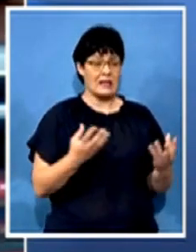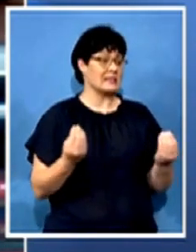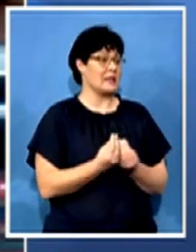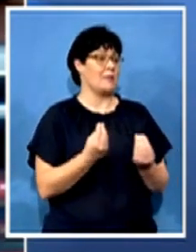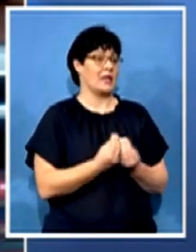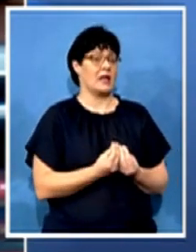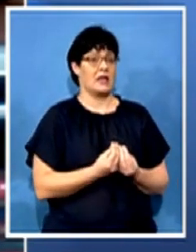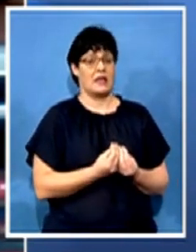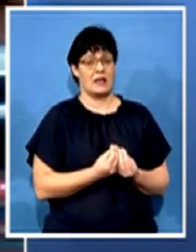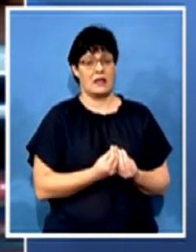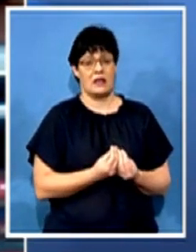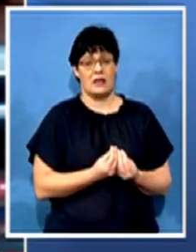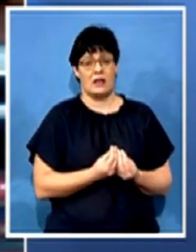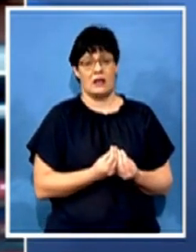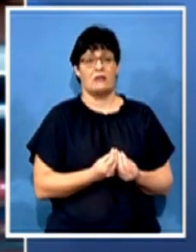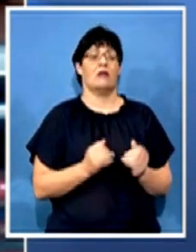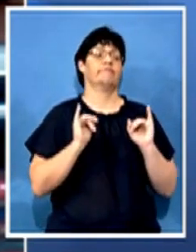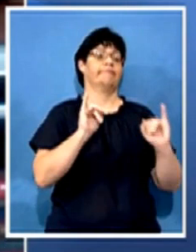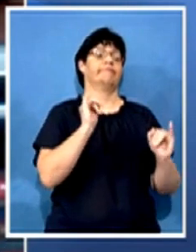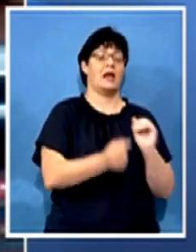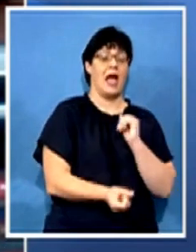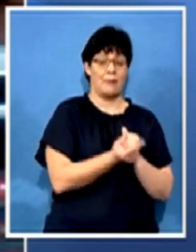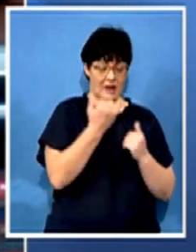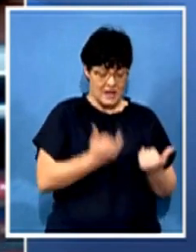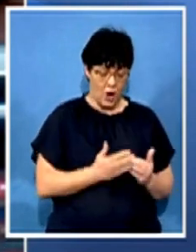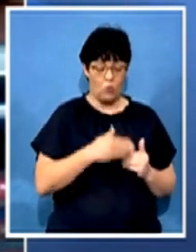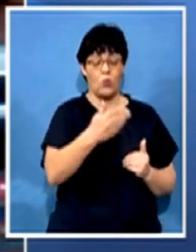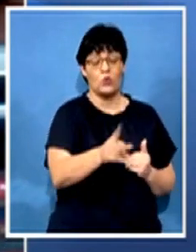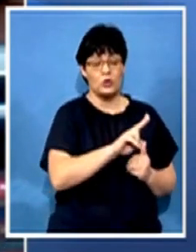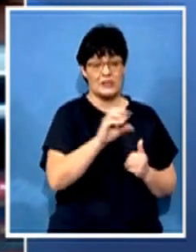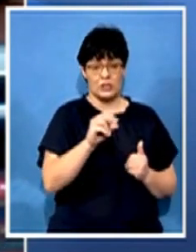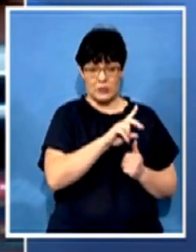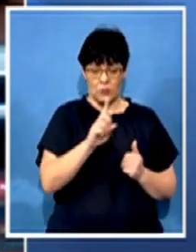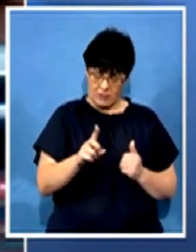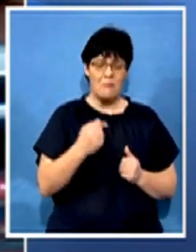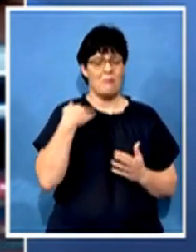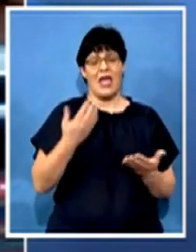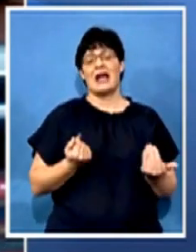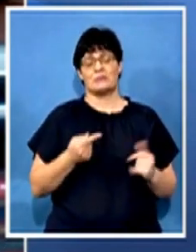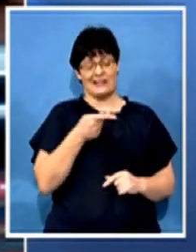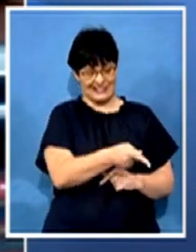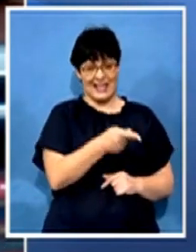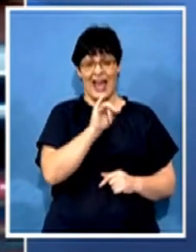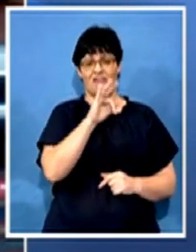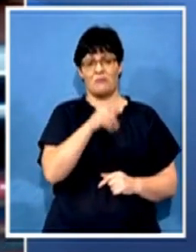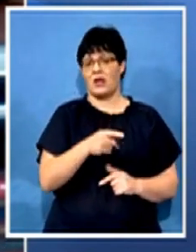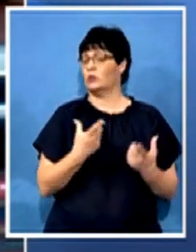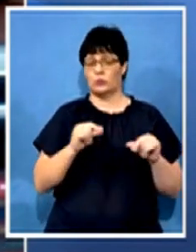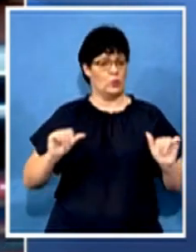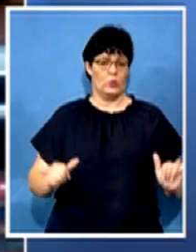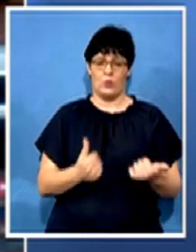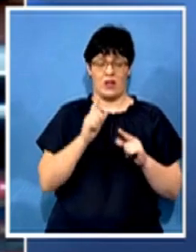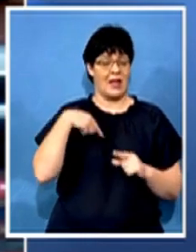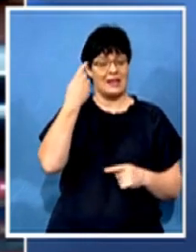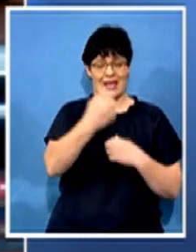happens between now and 2021, I expect that the IFP will still do very well in next year's local government election, because some